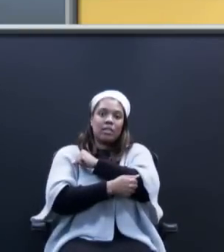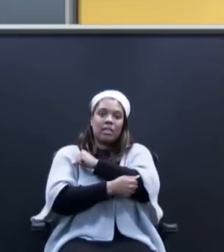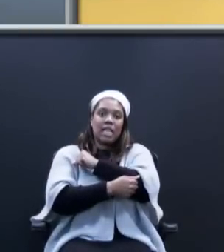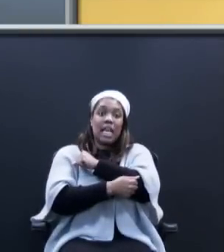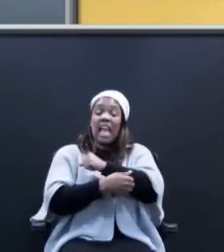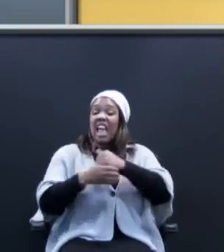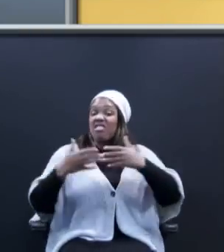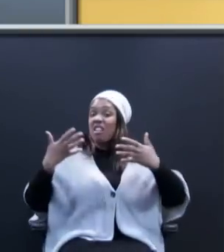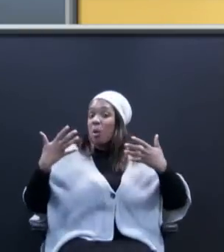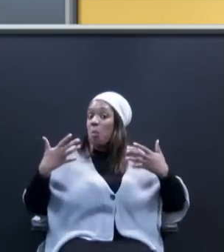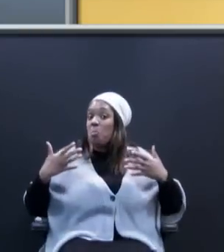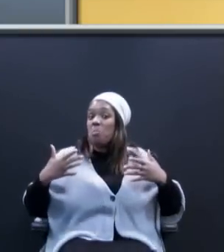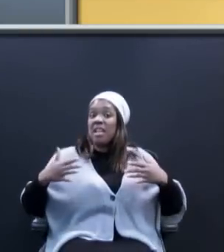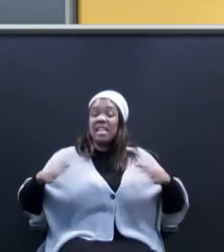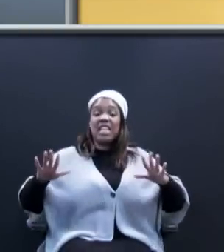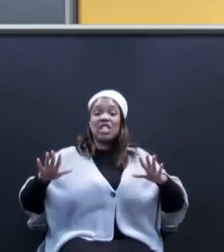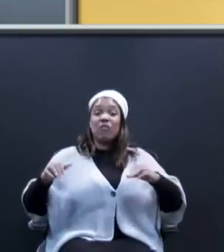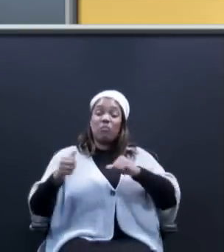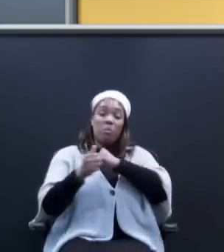completion of the Passover